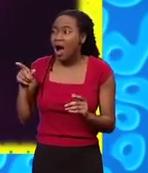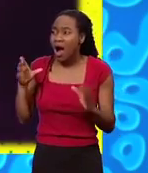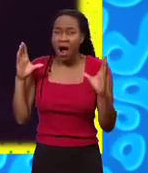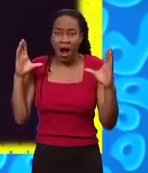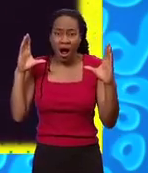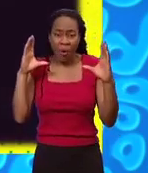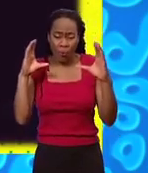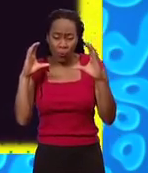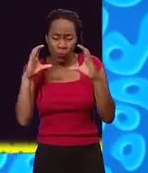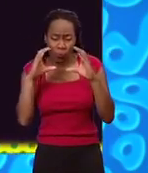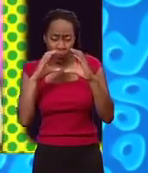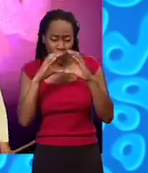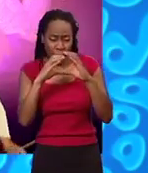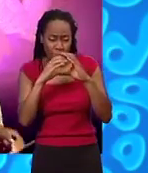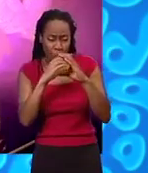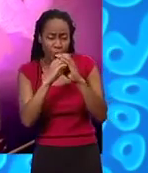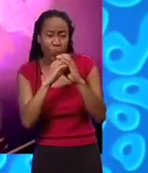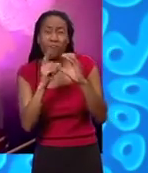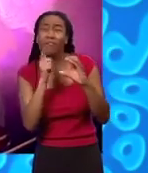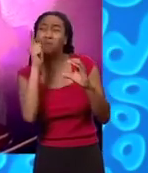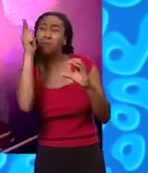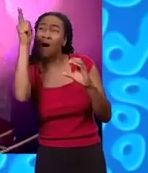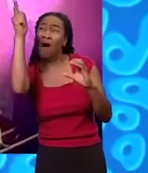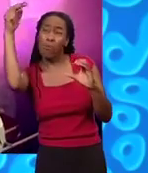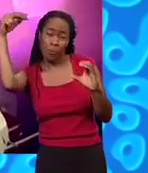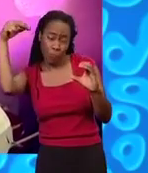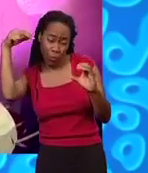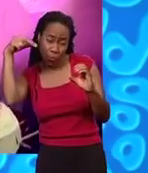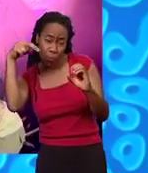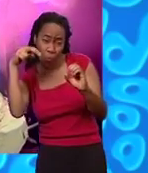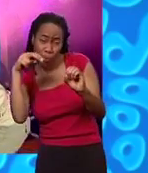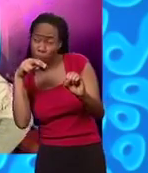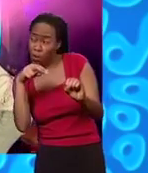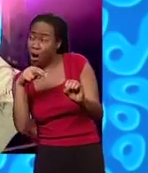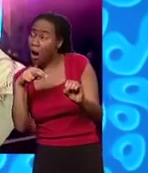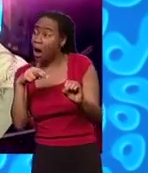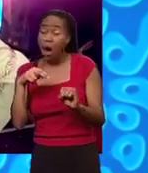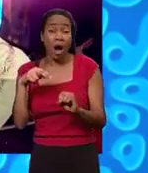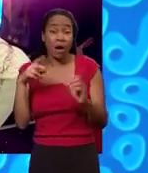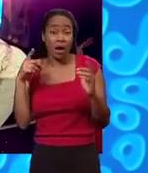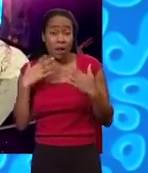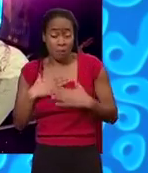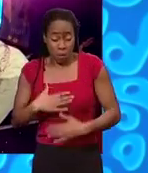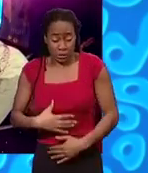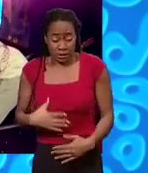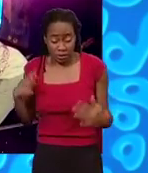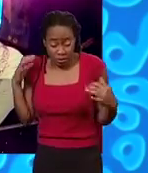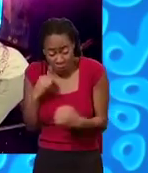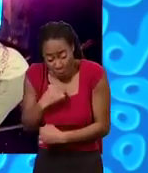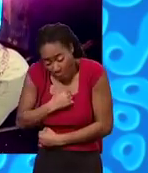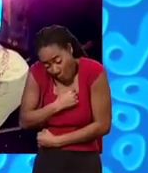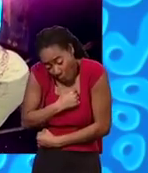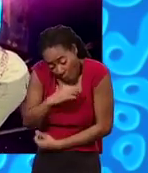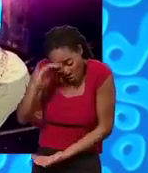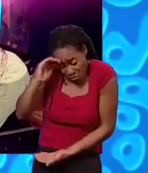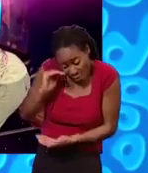looks. Now, let's curl up our bodies into a small ball. Really small, as if we're a